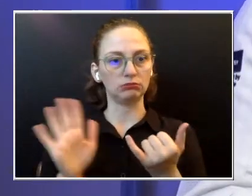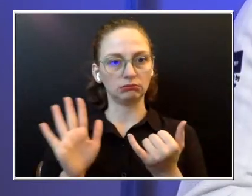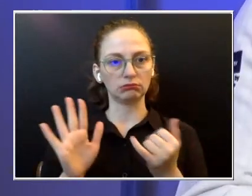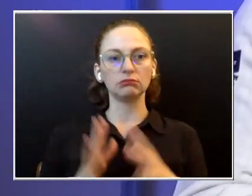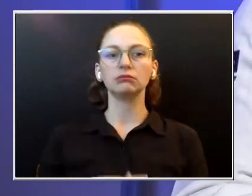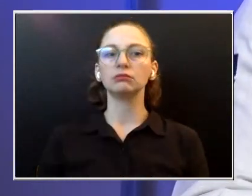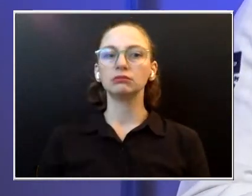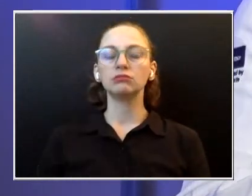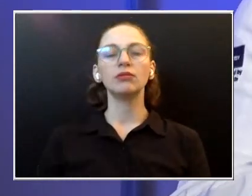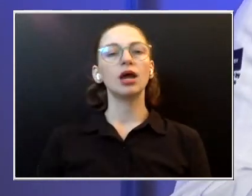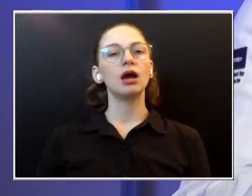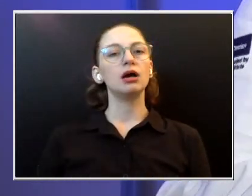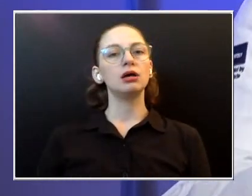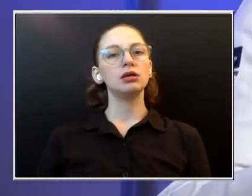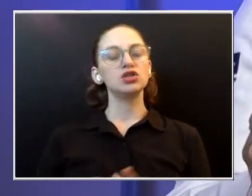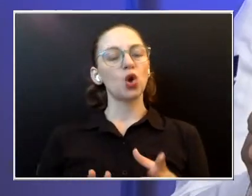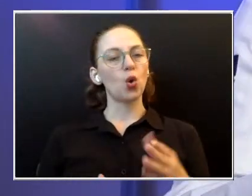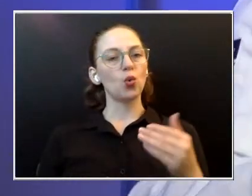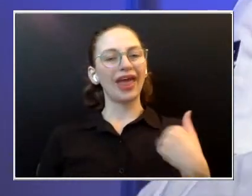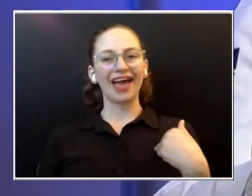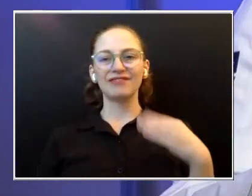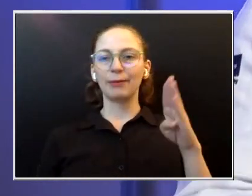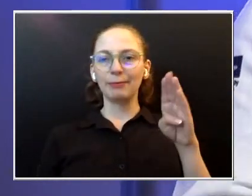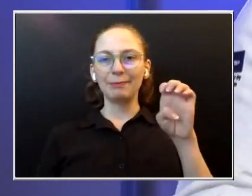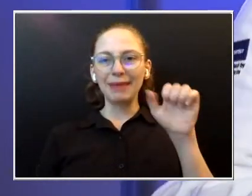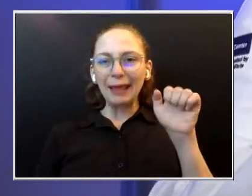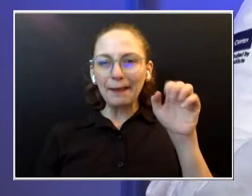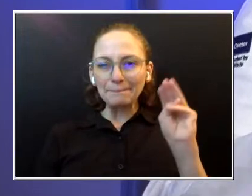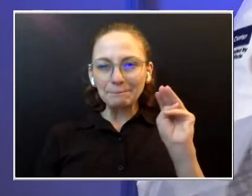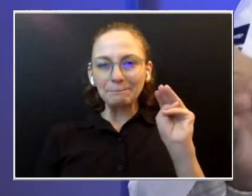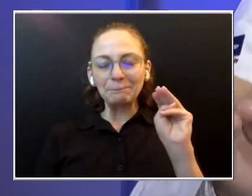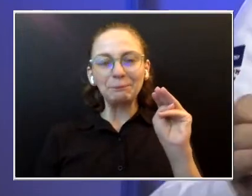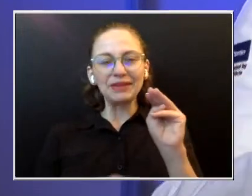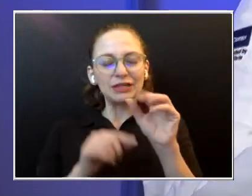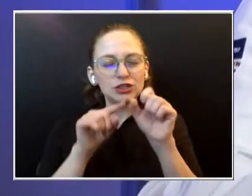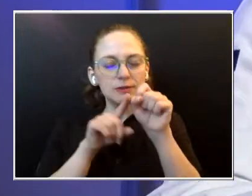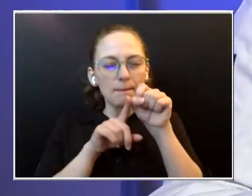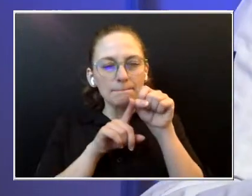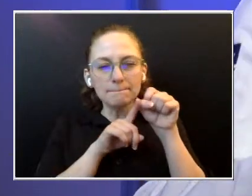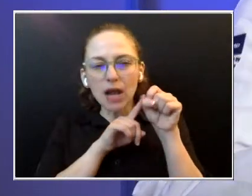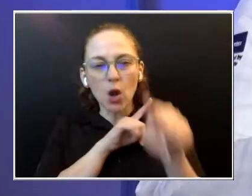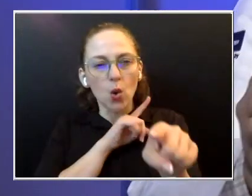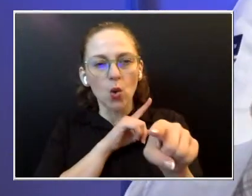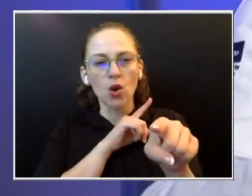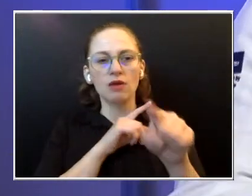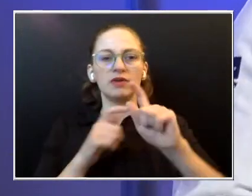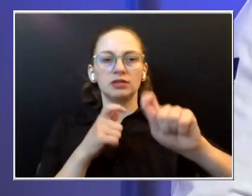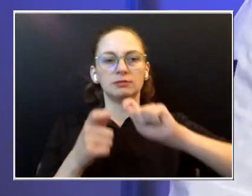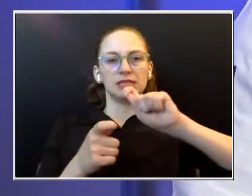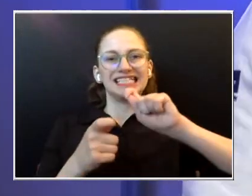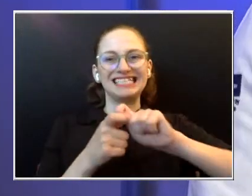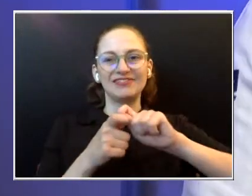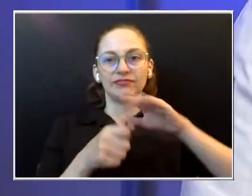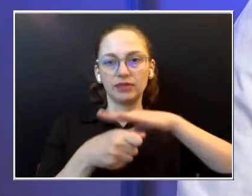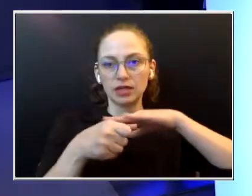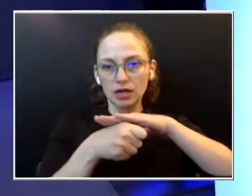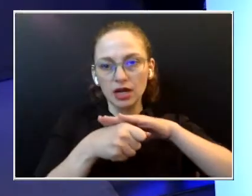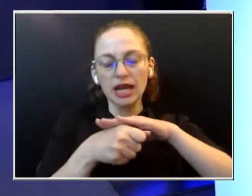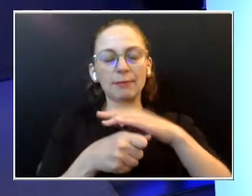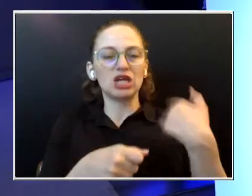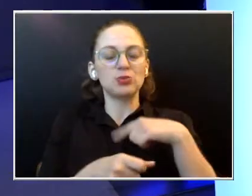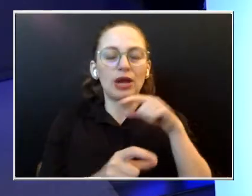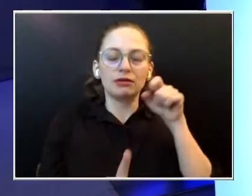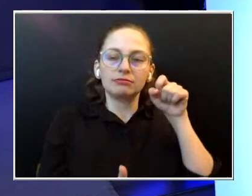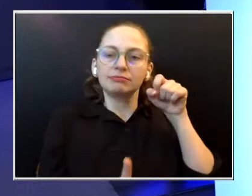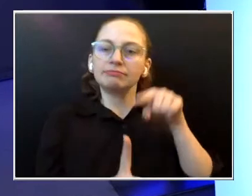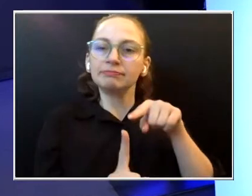really tight beam in a specific area. And we want to put these spots within the tumor cells themselves. So they work by the